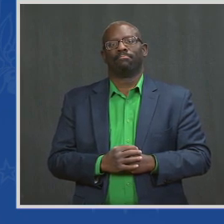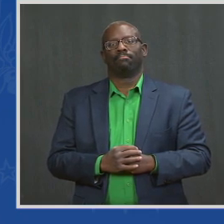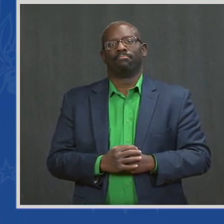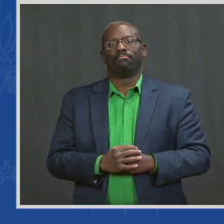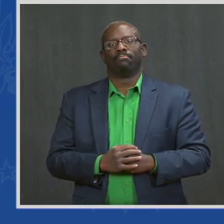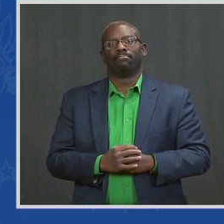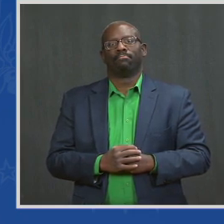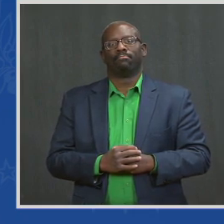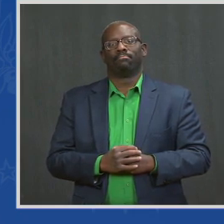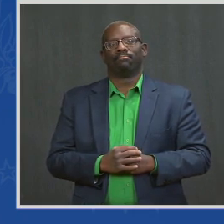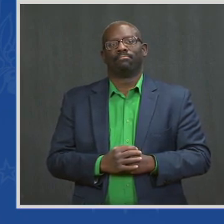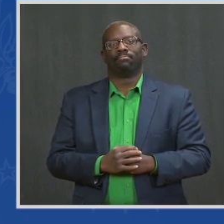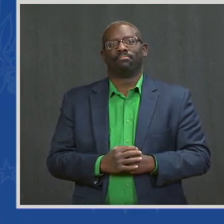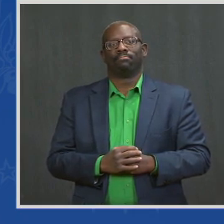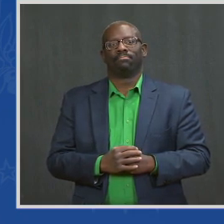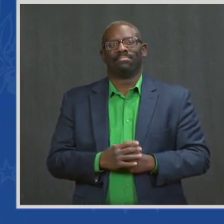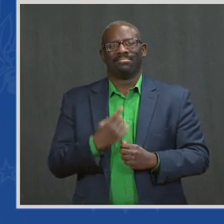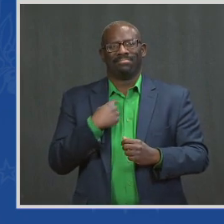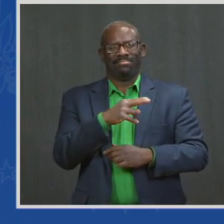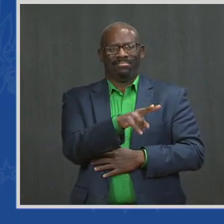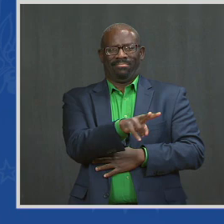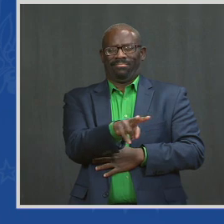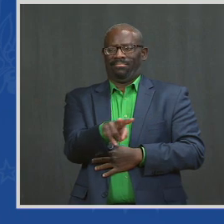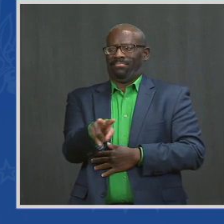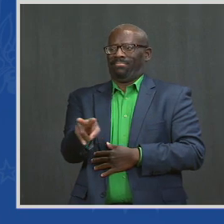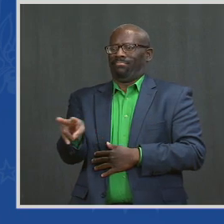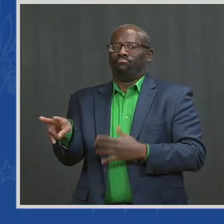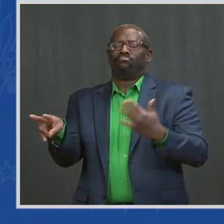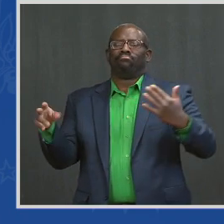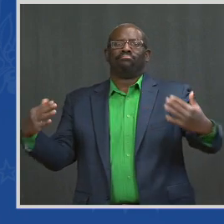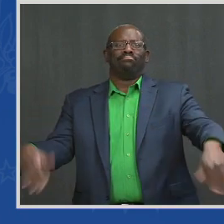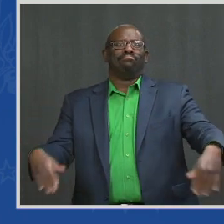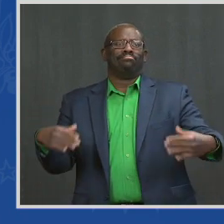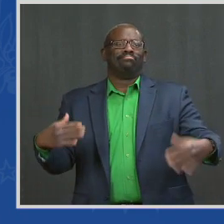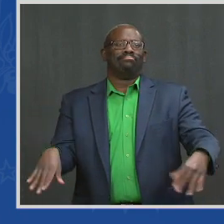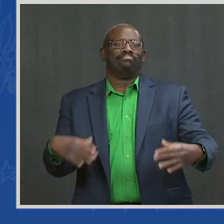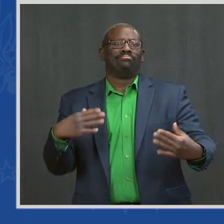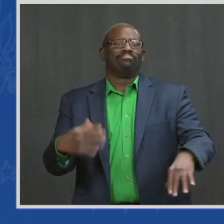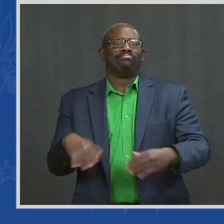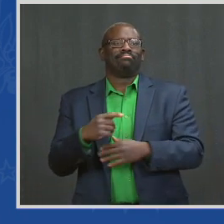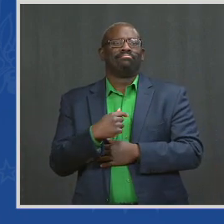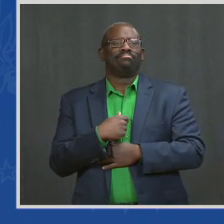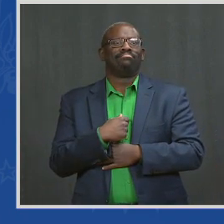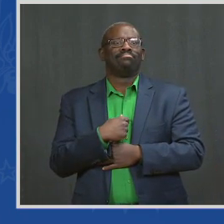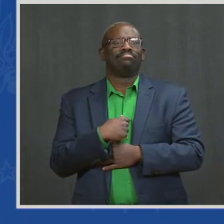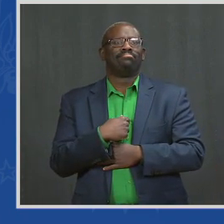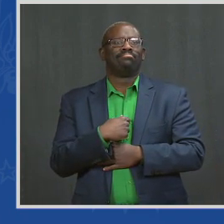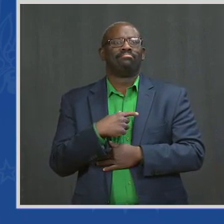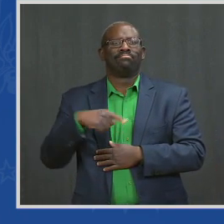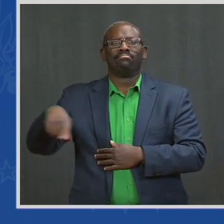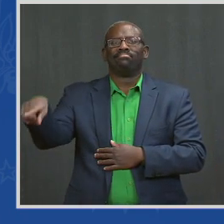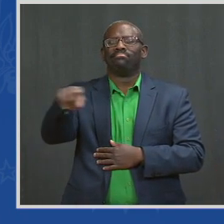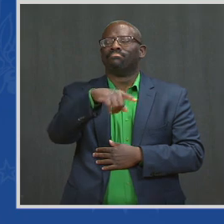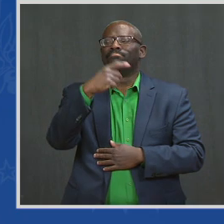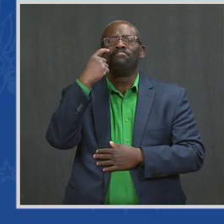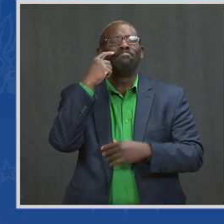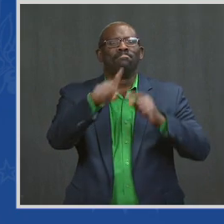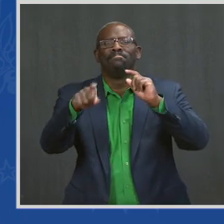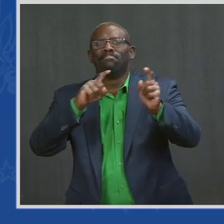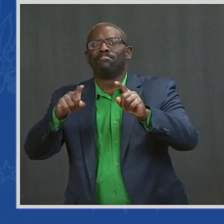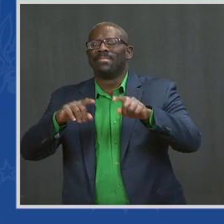And looking out across this room, I see the advocates, the activists,